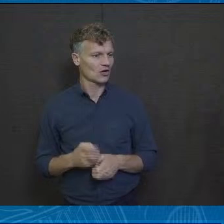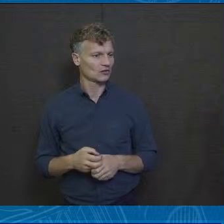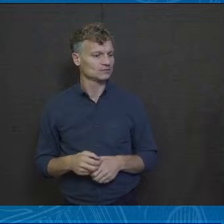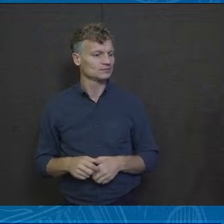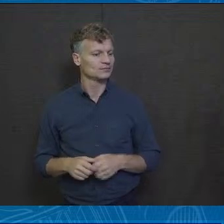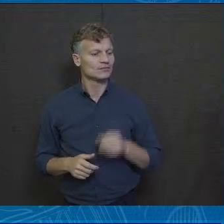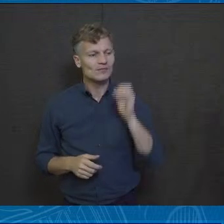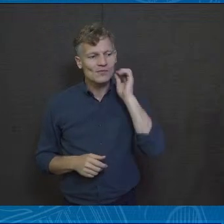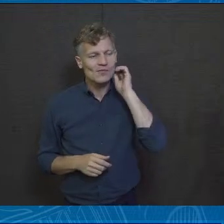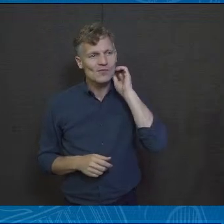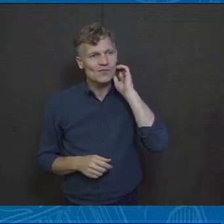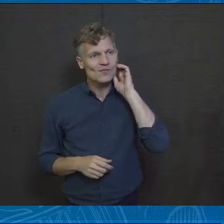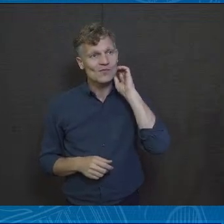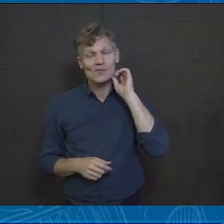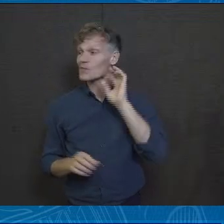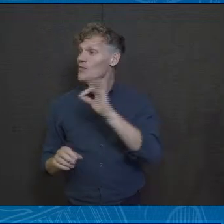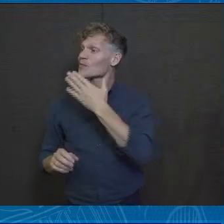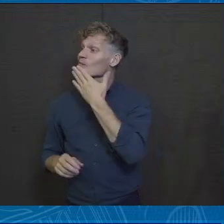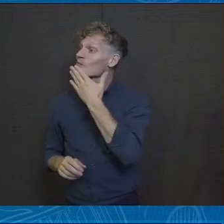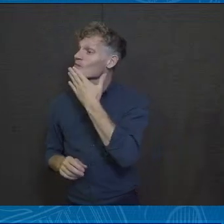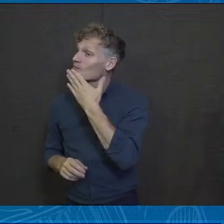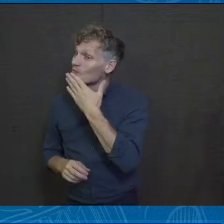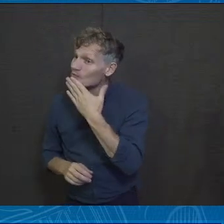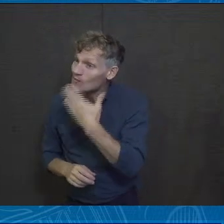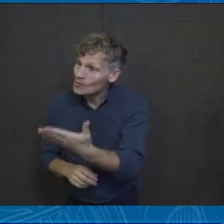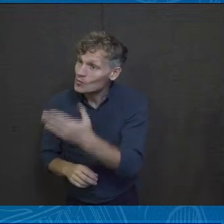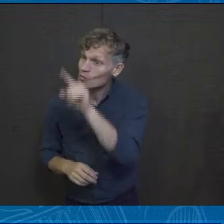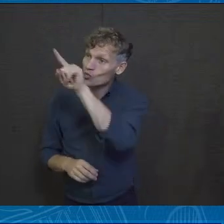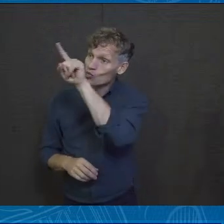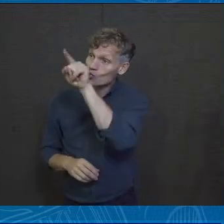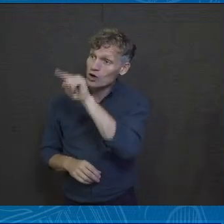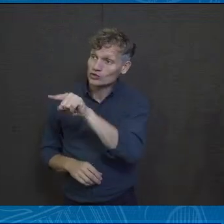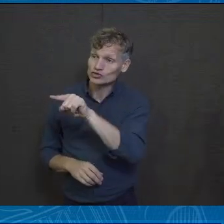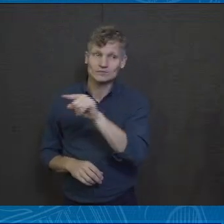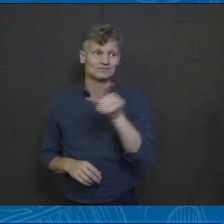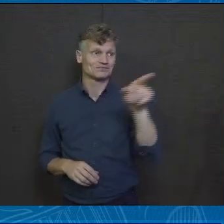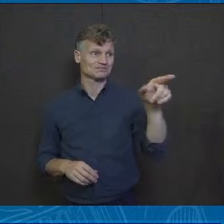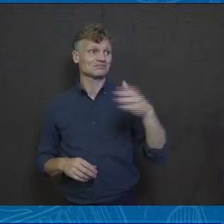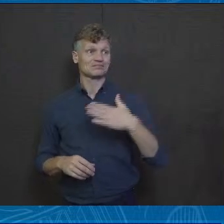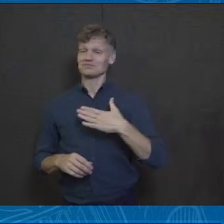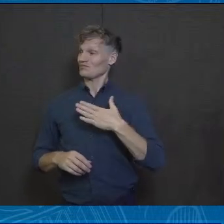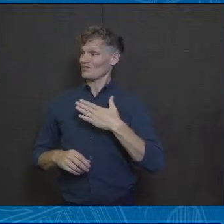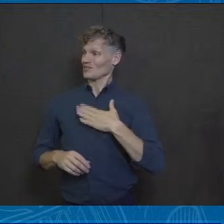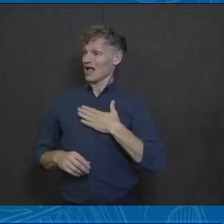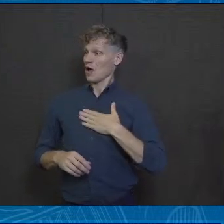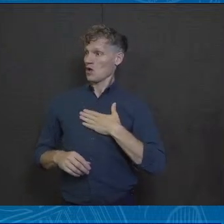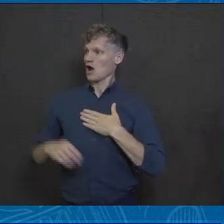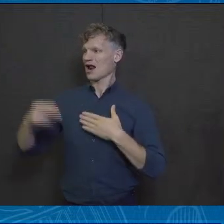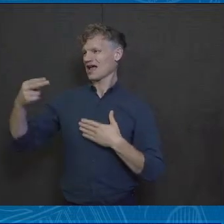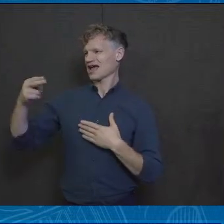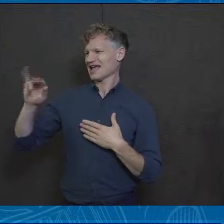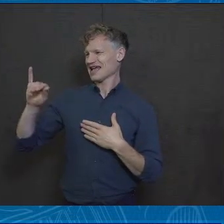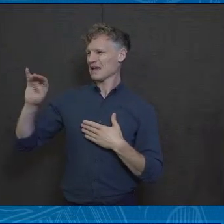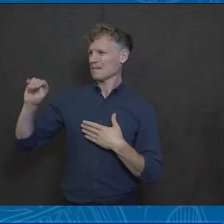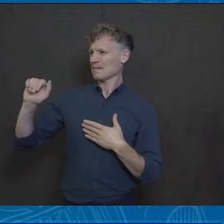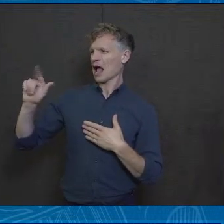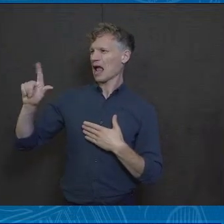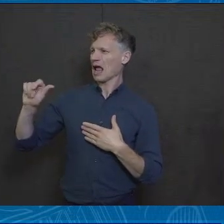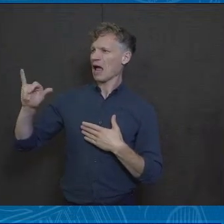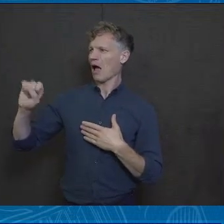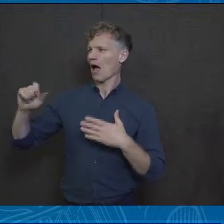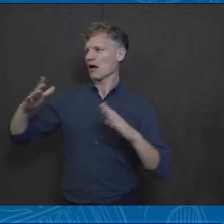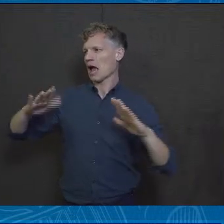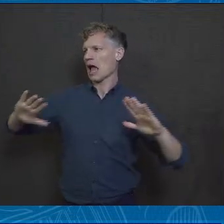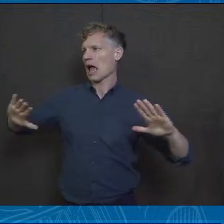Thank you so much for your question. What we do in the Hindu Kush Himalaya region, especially in the community-based flood early warning